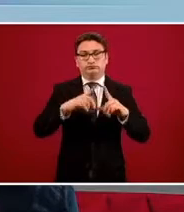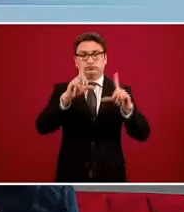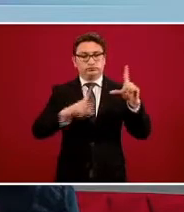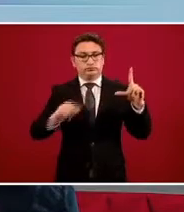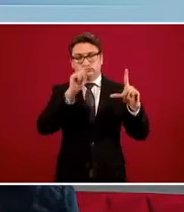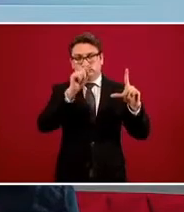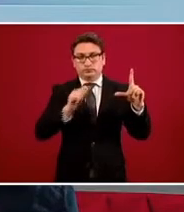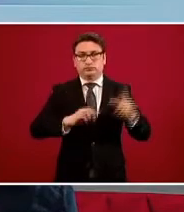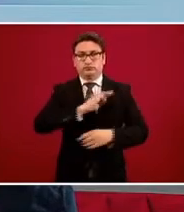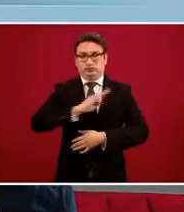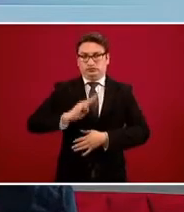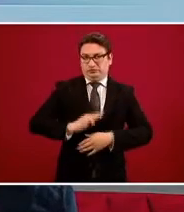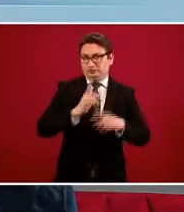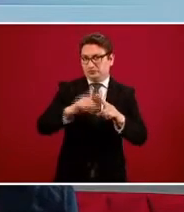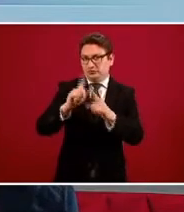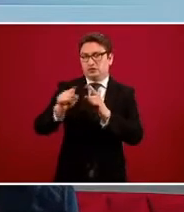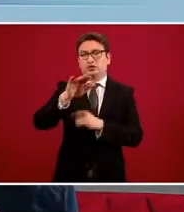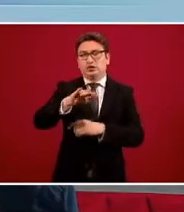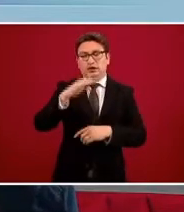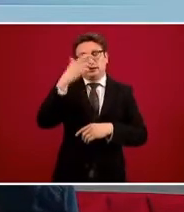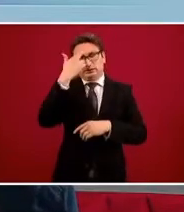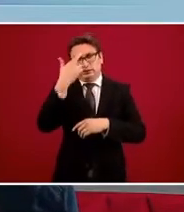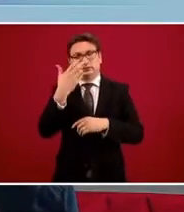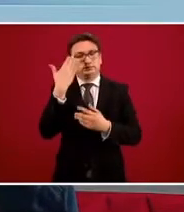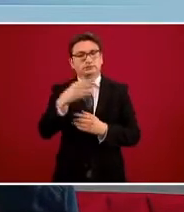is the municipality